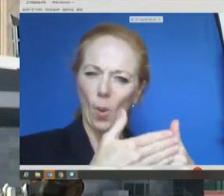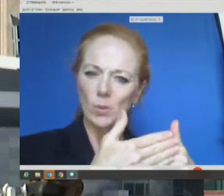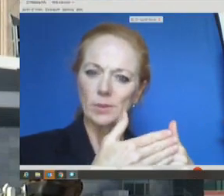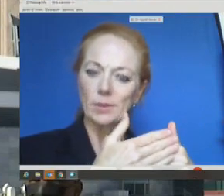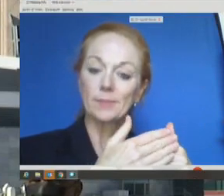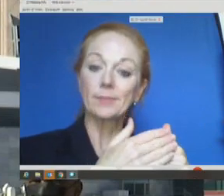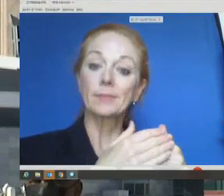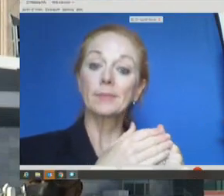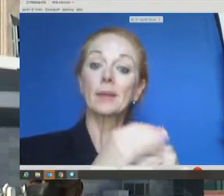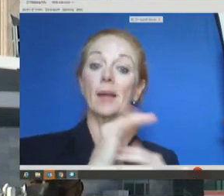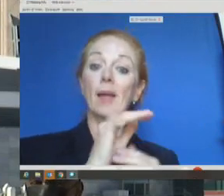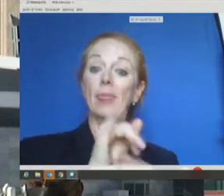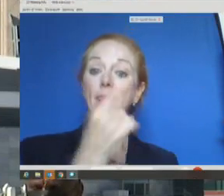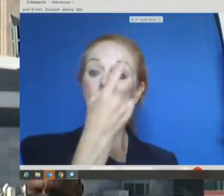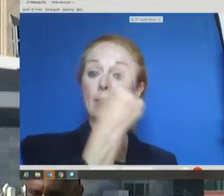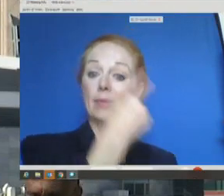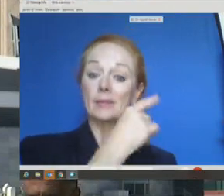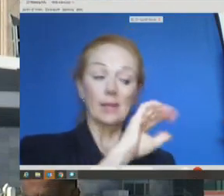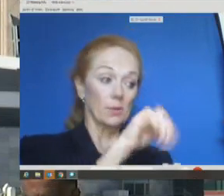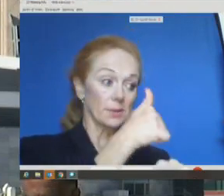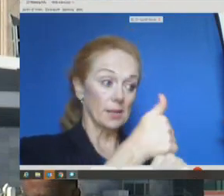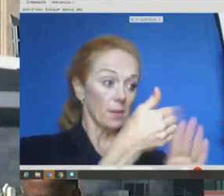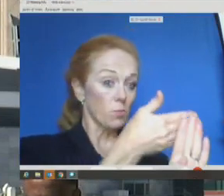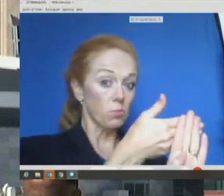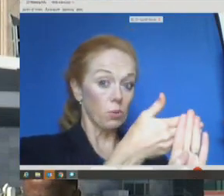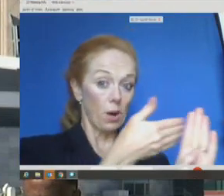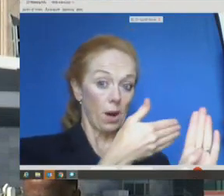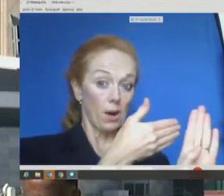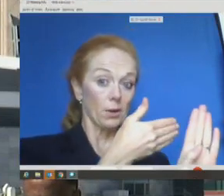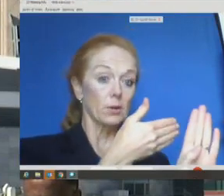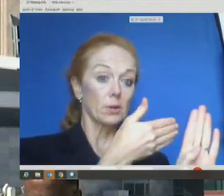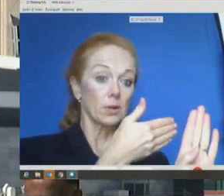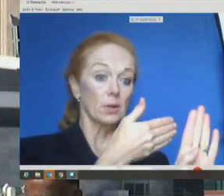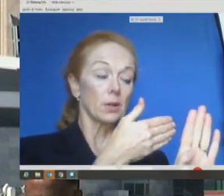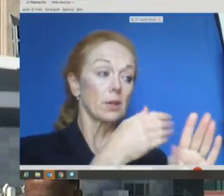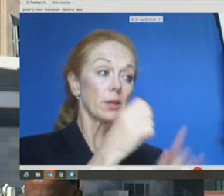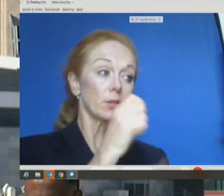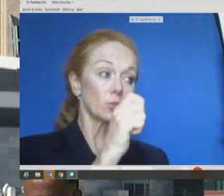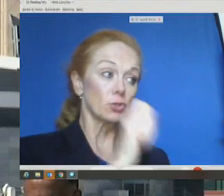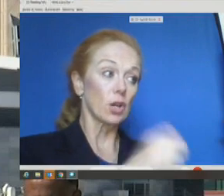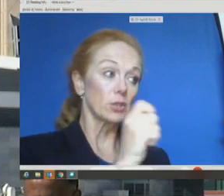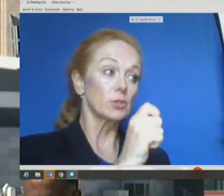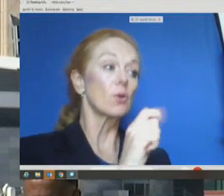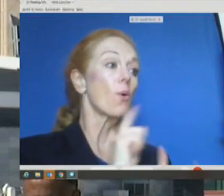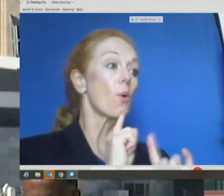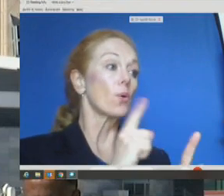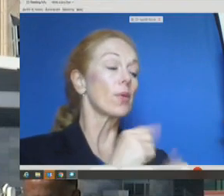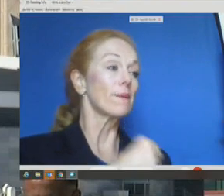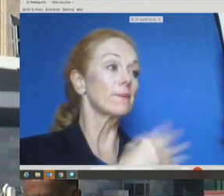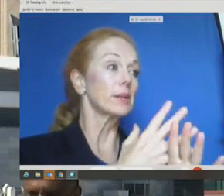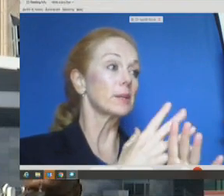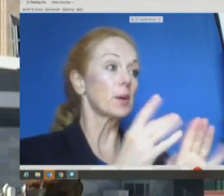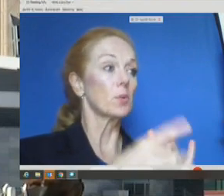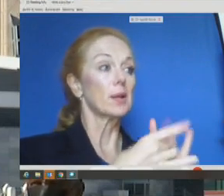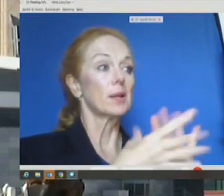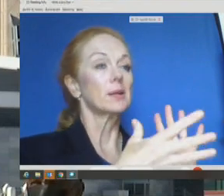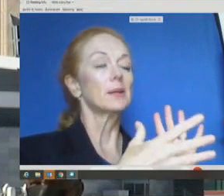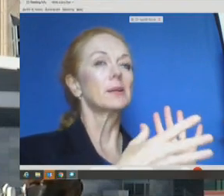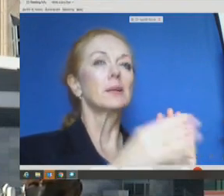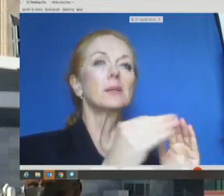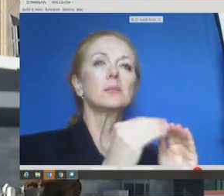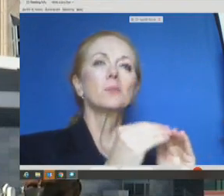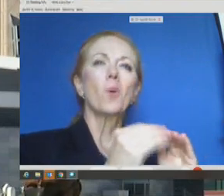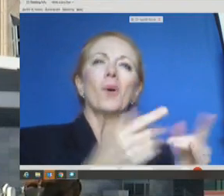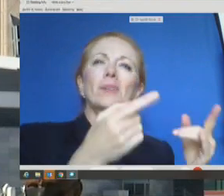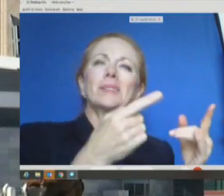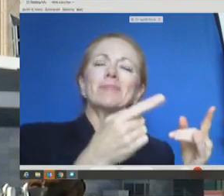command review board that eventually did decide the termination. Can you say if that was direct correlation to that video being released to the public soon? No, ma'am. We